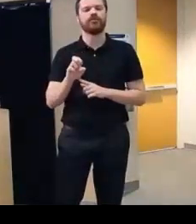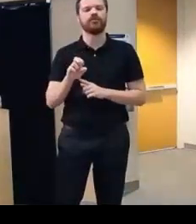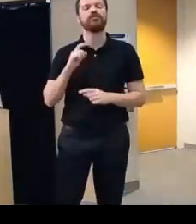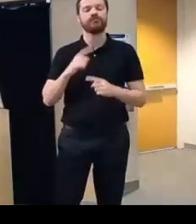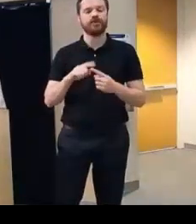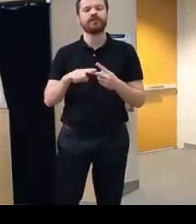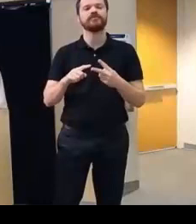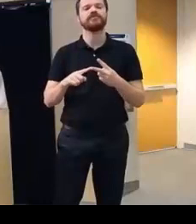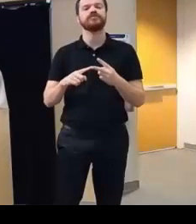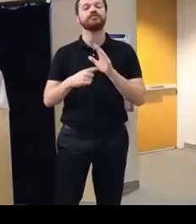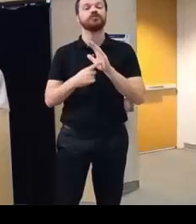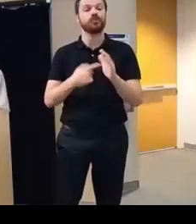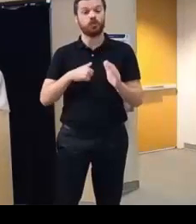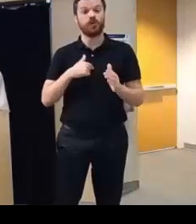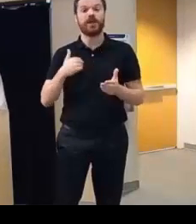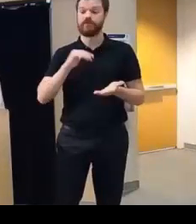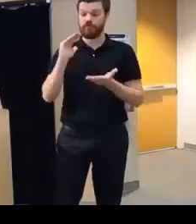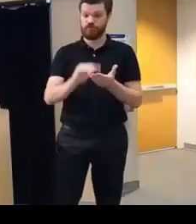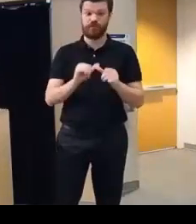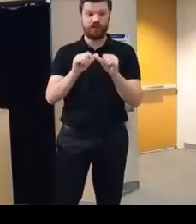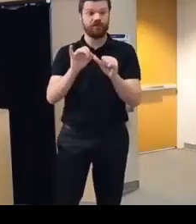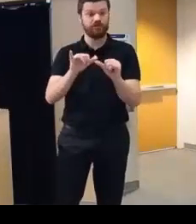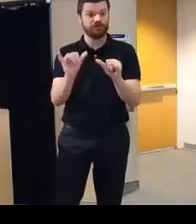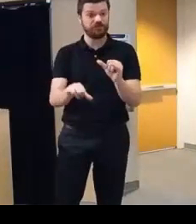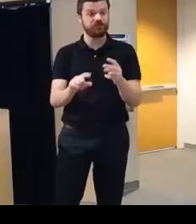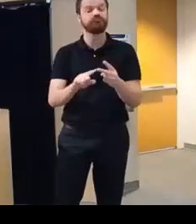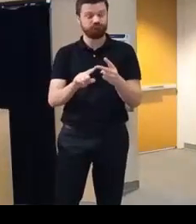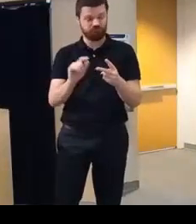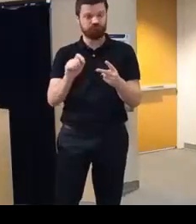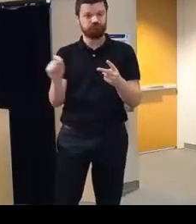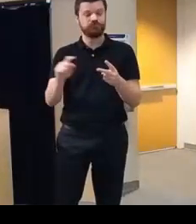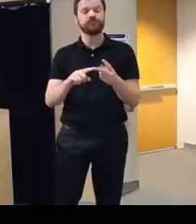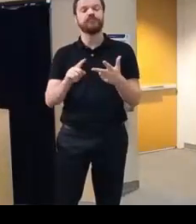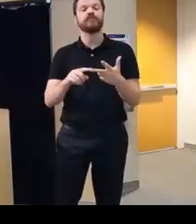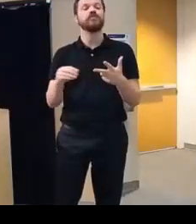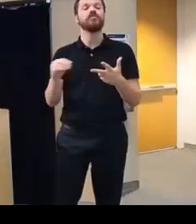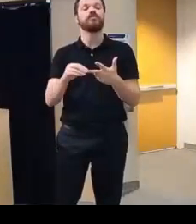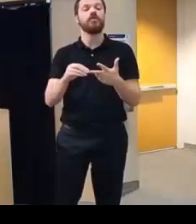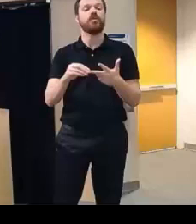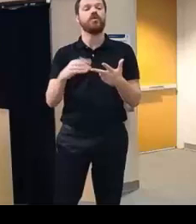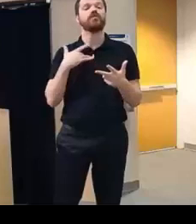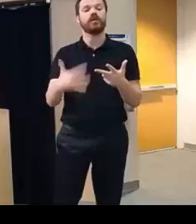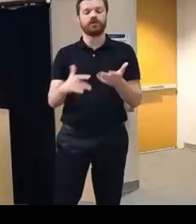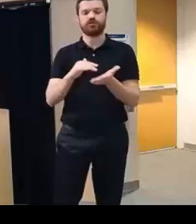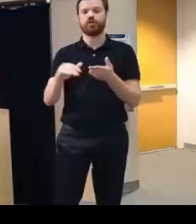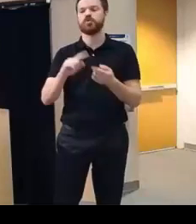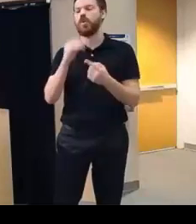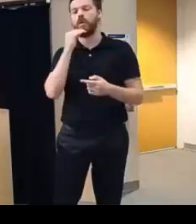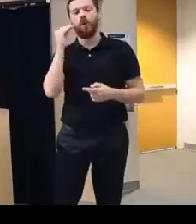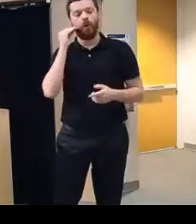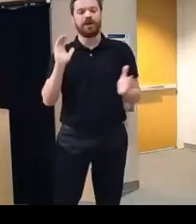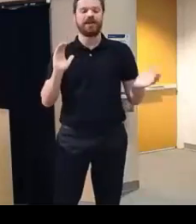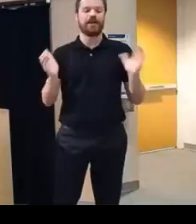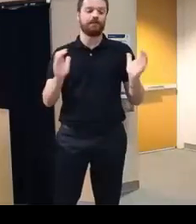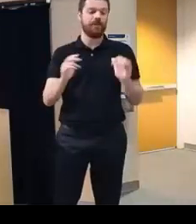we were able to show that we do have a reduced length of stay and a higher likelihood of discharge to home when we compare similar